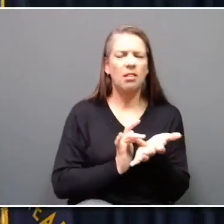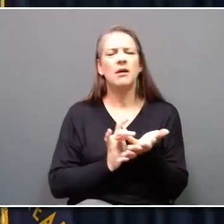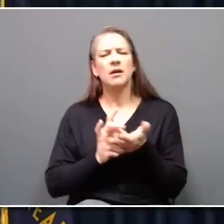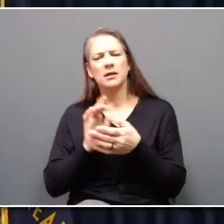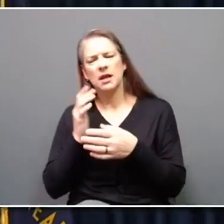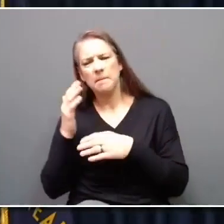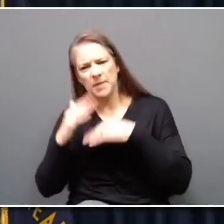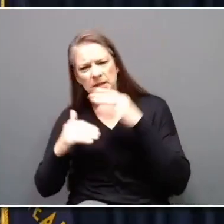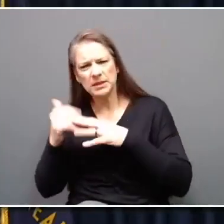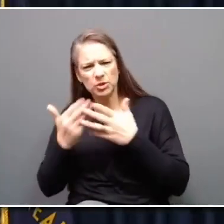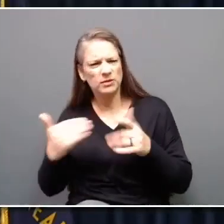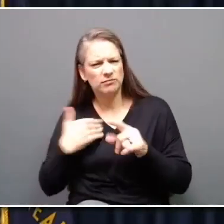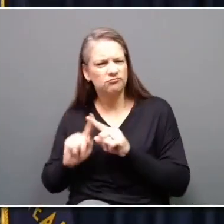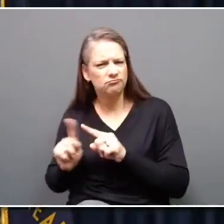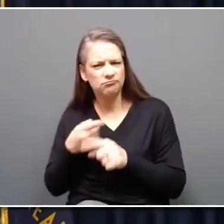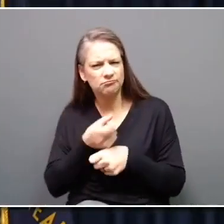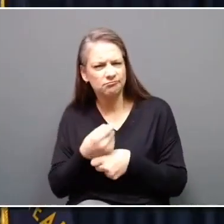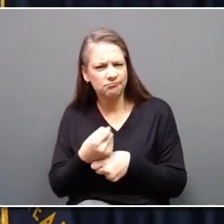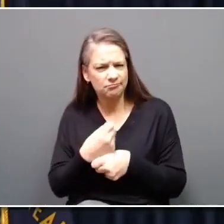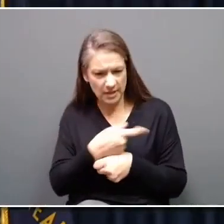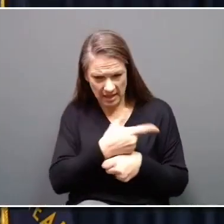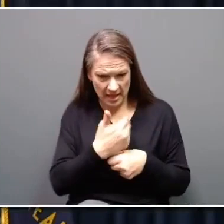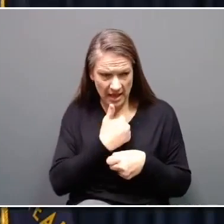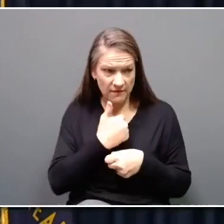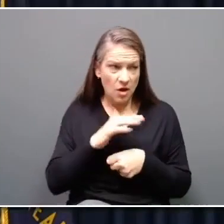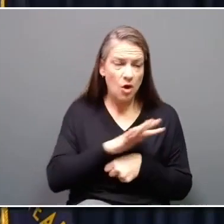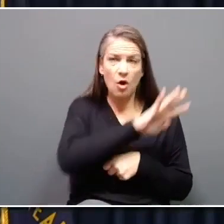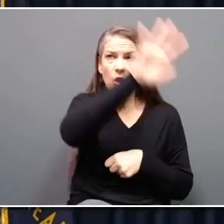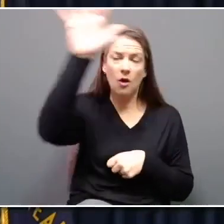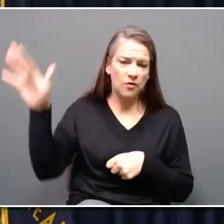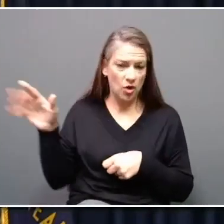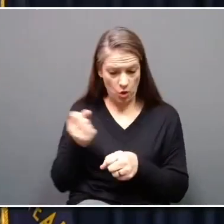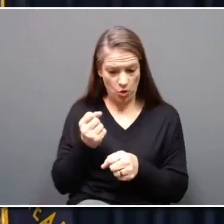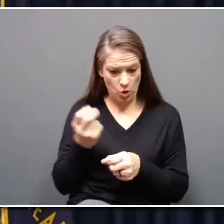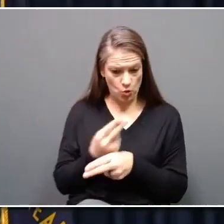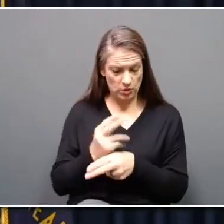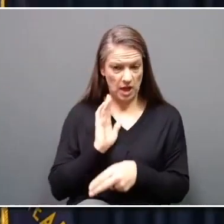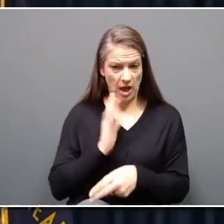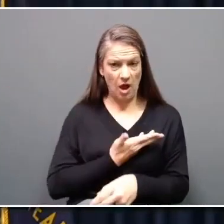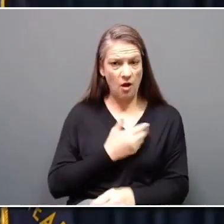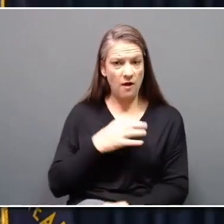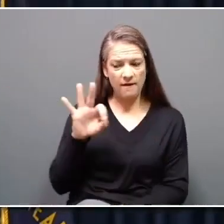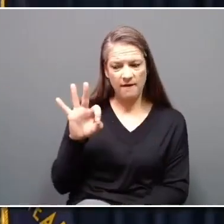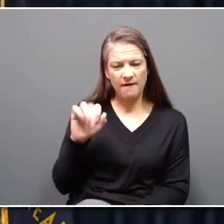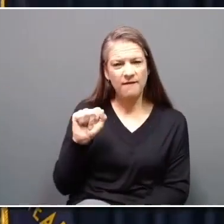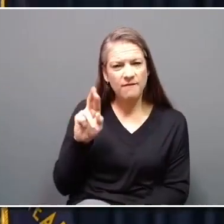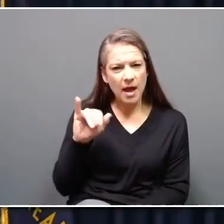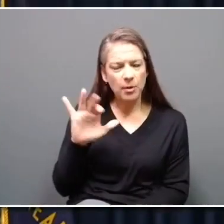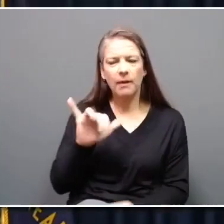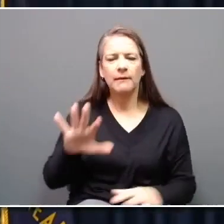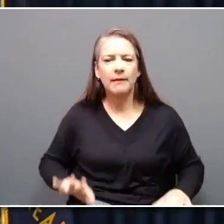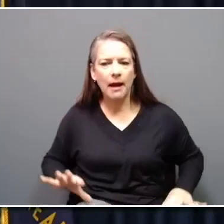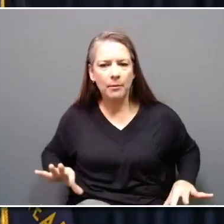loyal customers all over the world who leverage our fabric to create products we use in our everyday life. From furnace filters, diapers, fiber optic